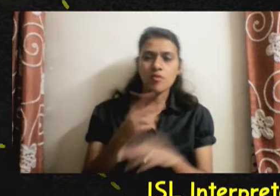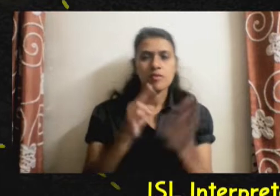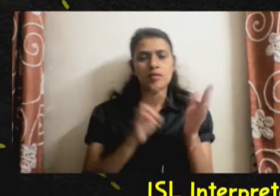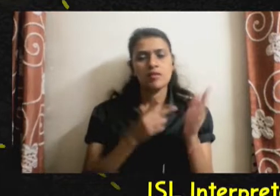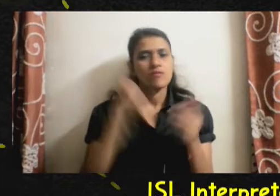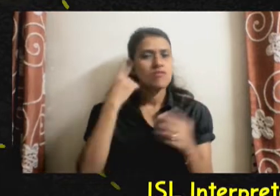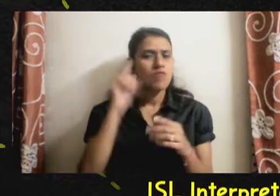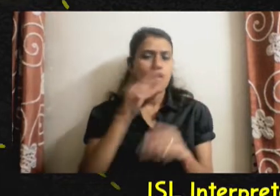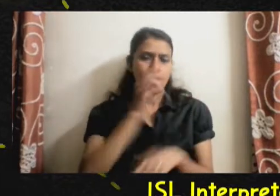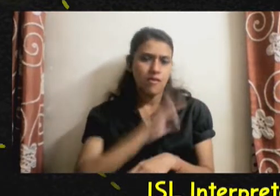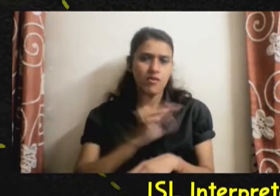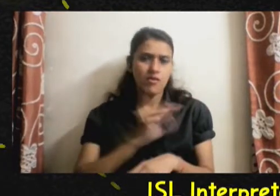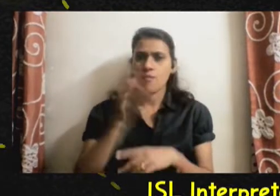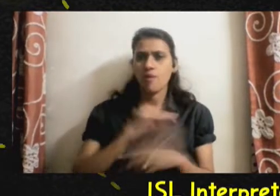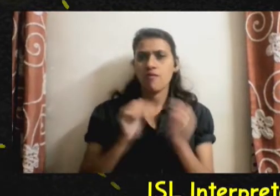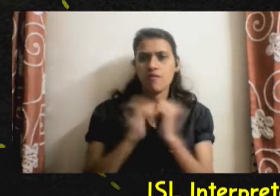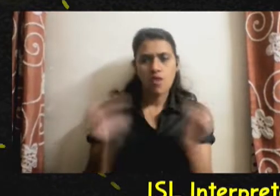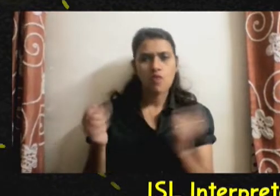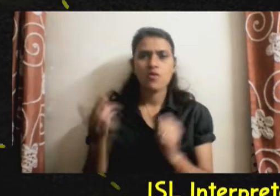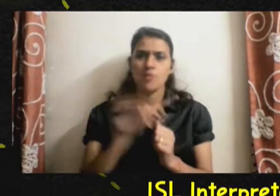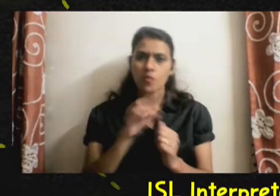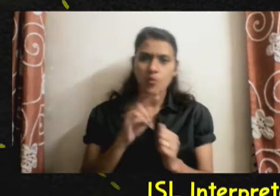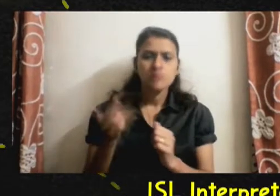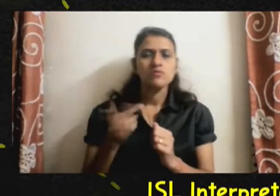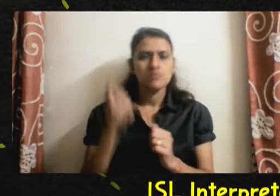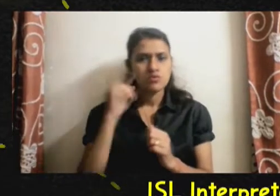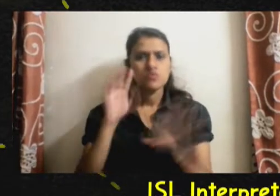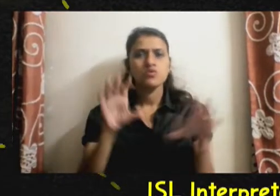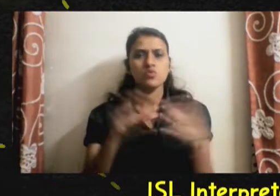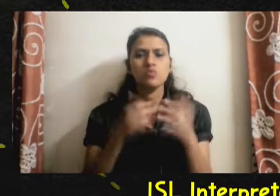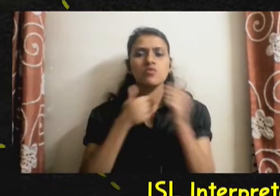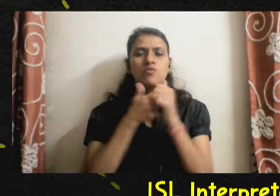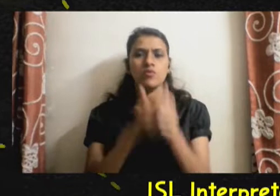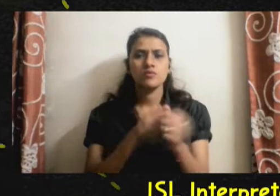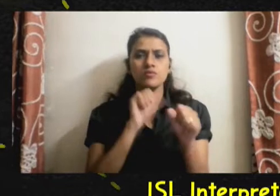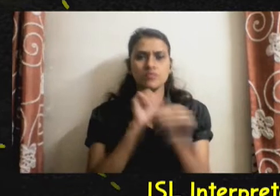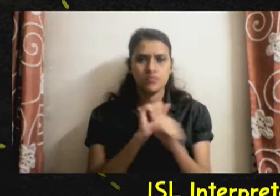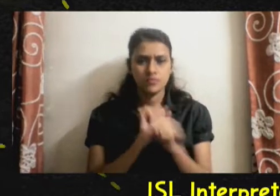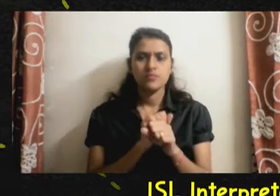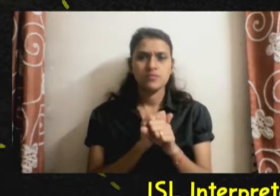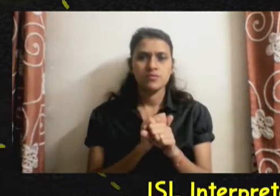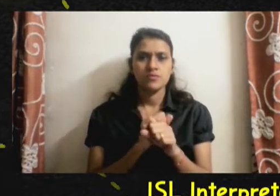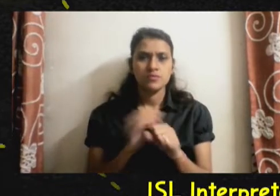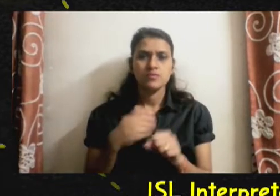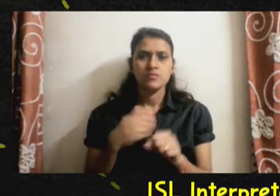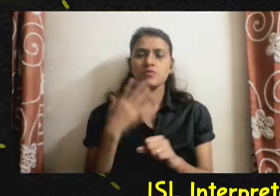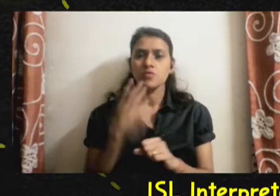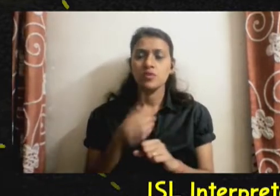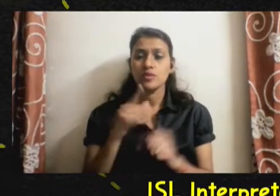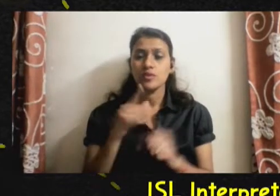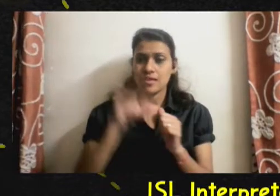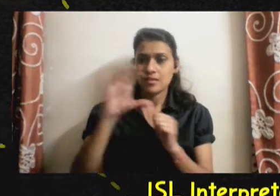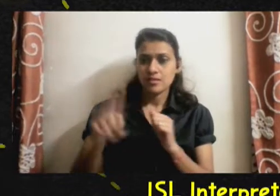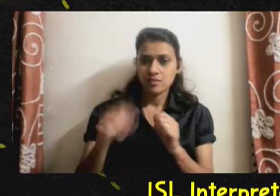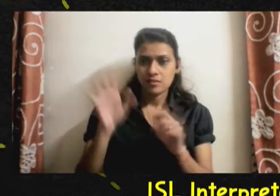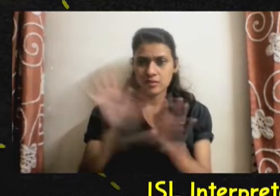not-profit. It is not necessarily only for community-based work. So I'm really curious to know, Biva, this data that you have access to,